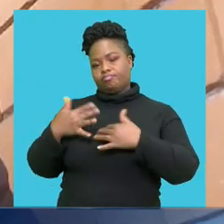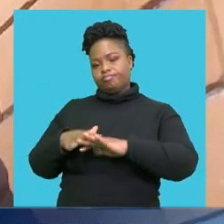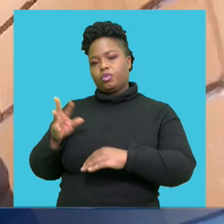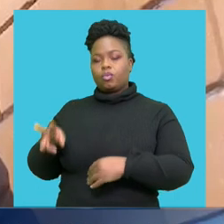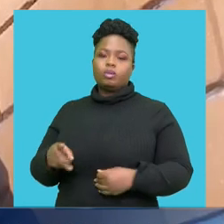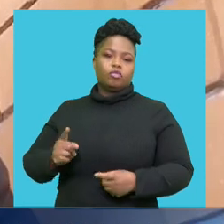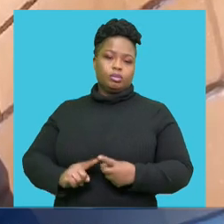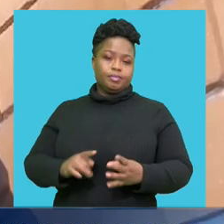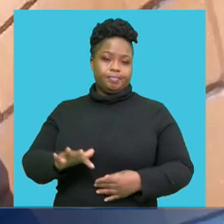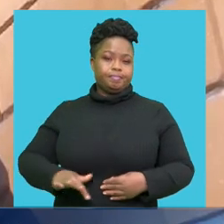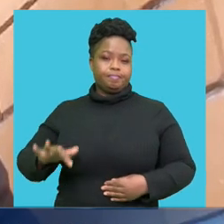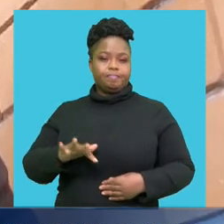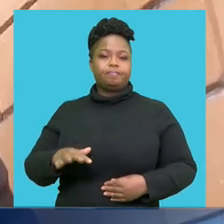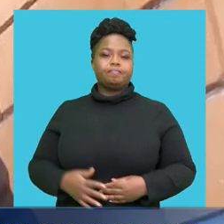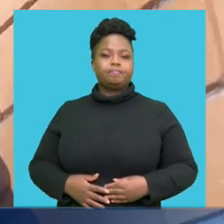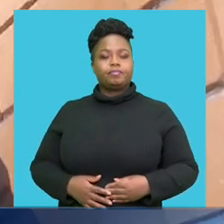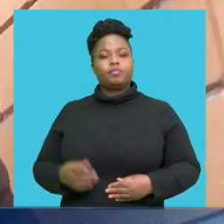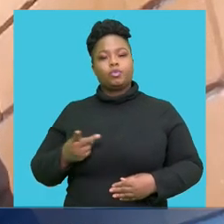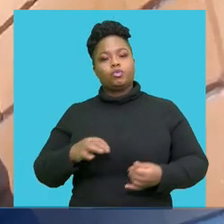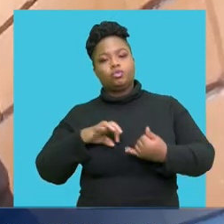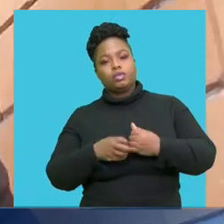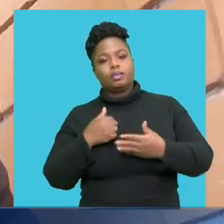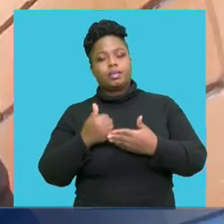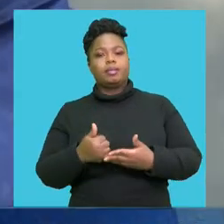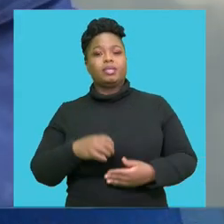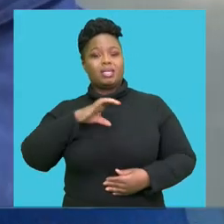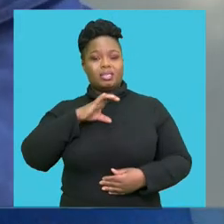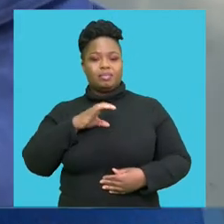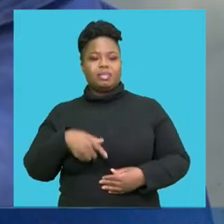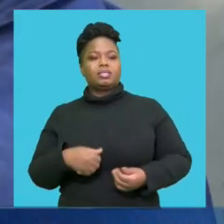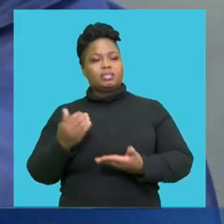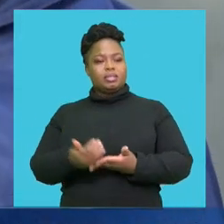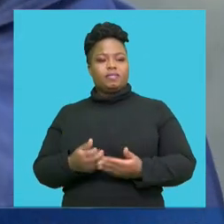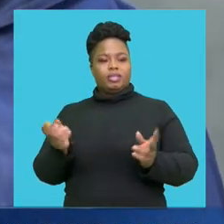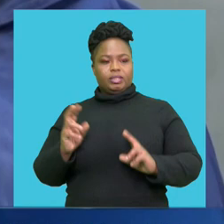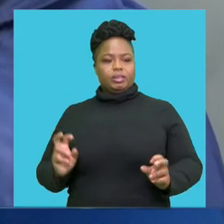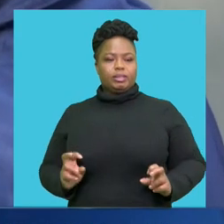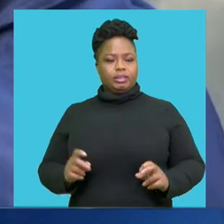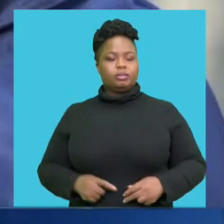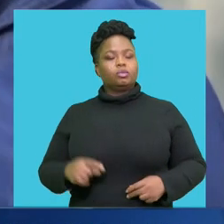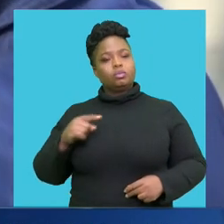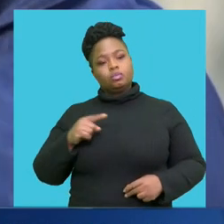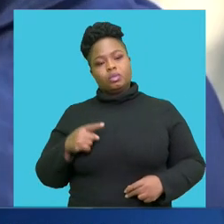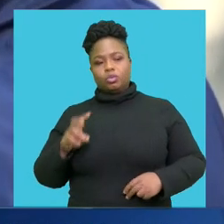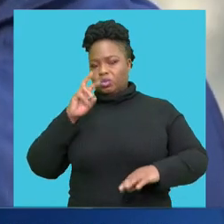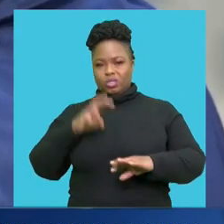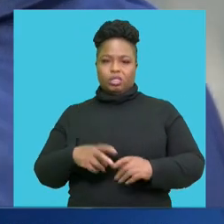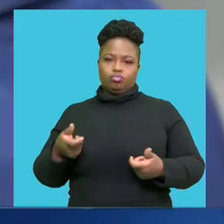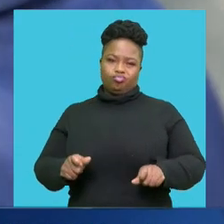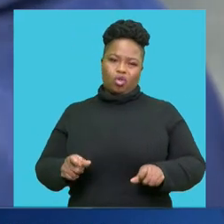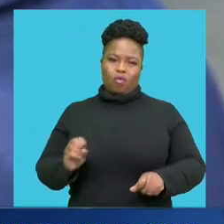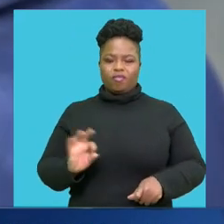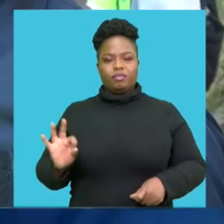in those mostly affluent areas to assist customers in saving electricity without basically switching them off.